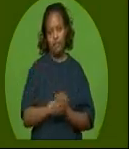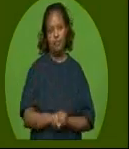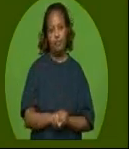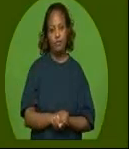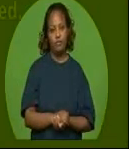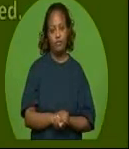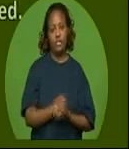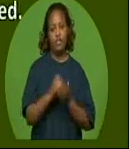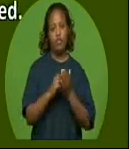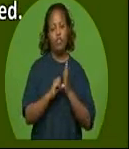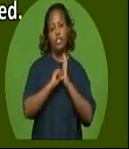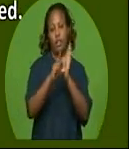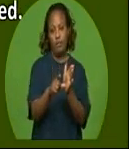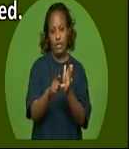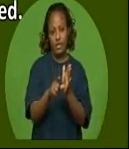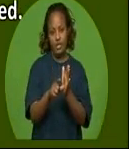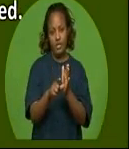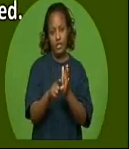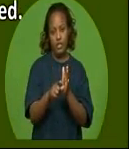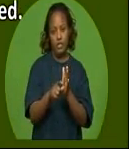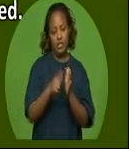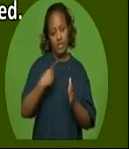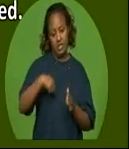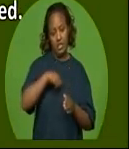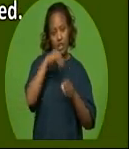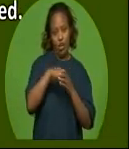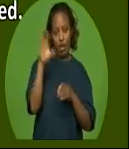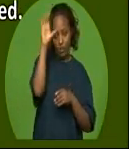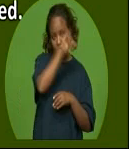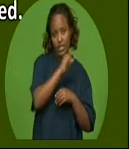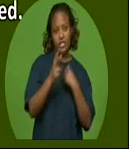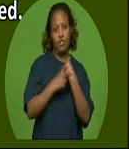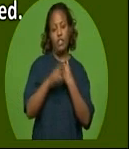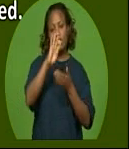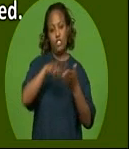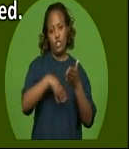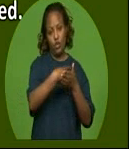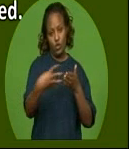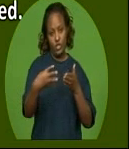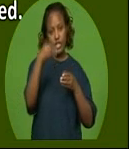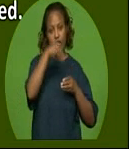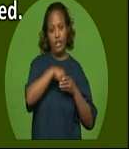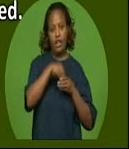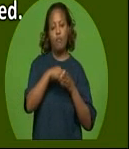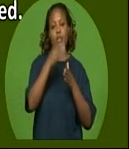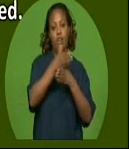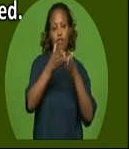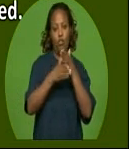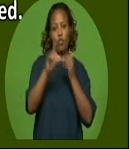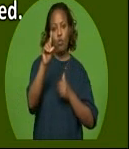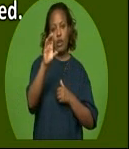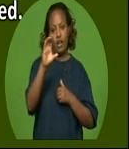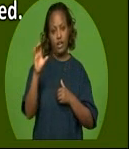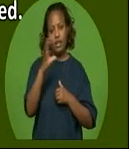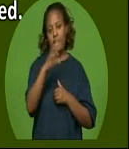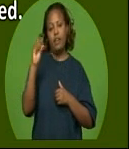income. For example, in our hypothetical saving schedule at income level of